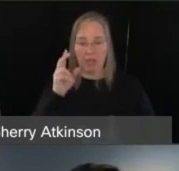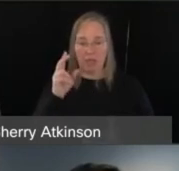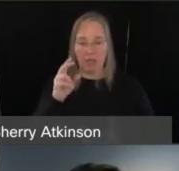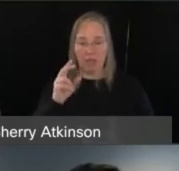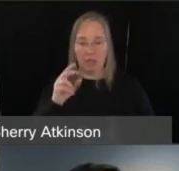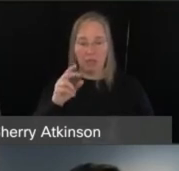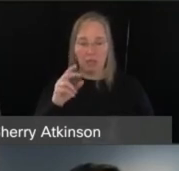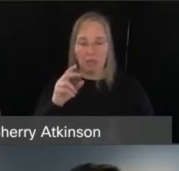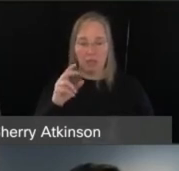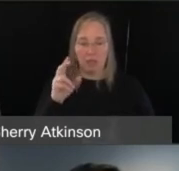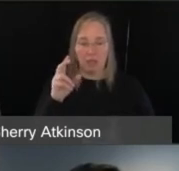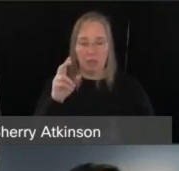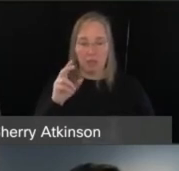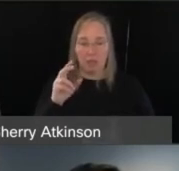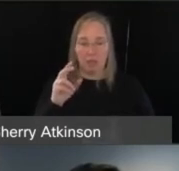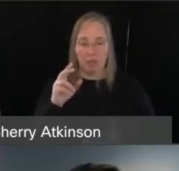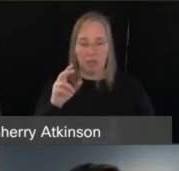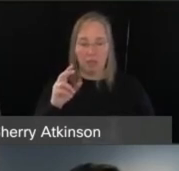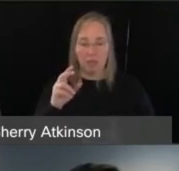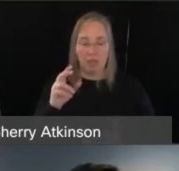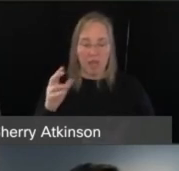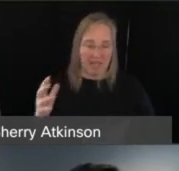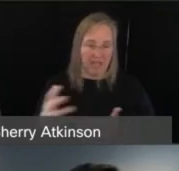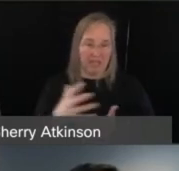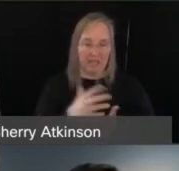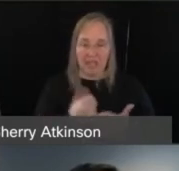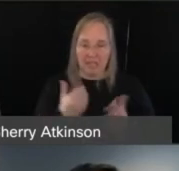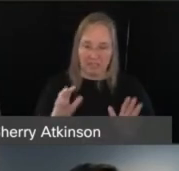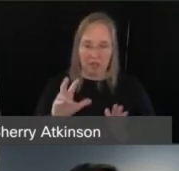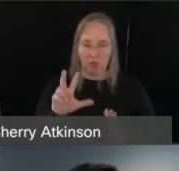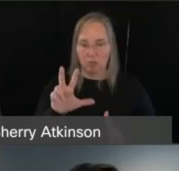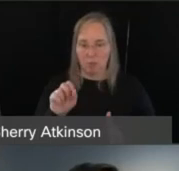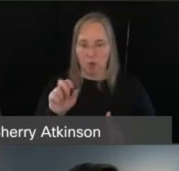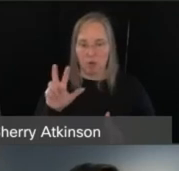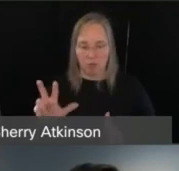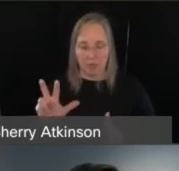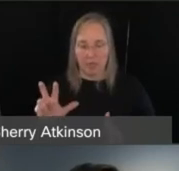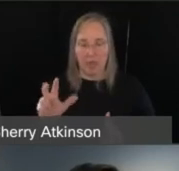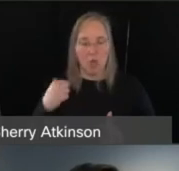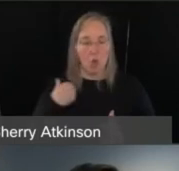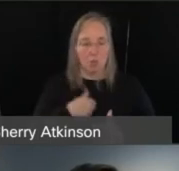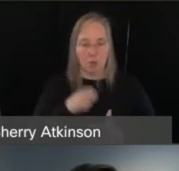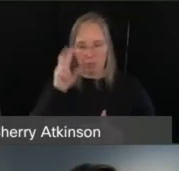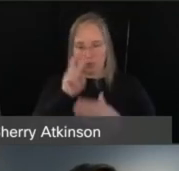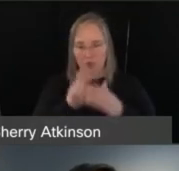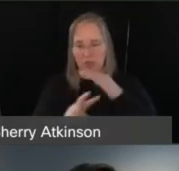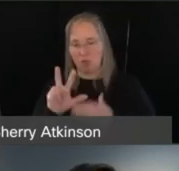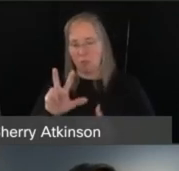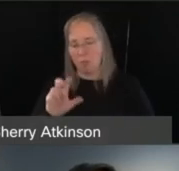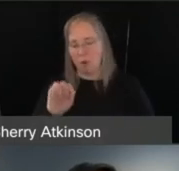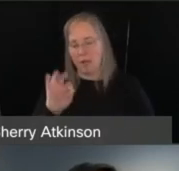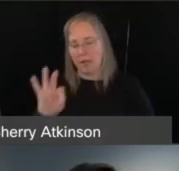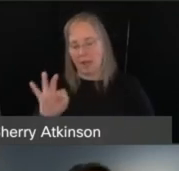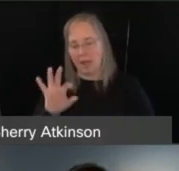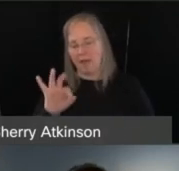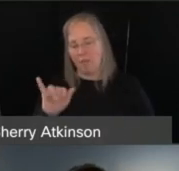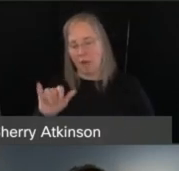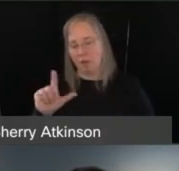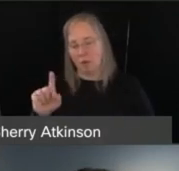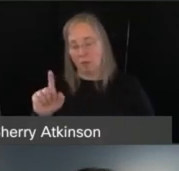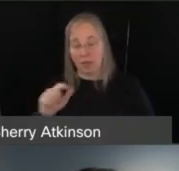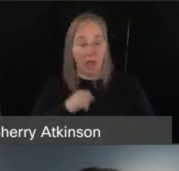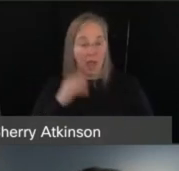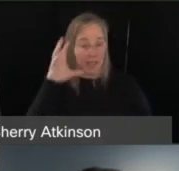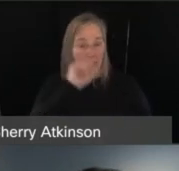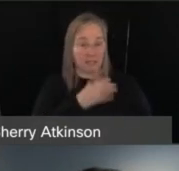to, we collected 3.3, we're projecting 3.9 in fiscal year 21. I guess where I'm going with